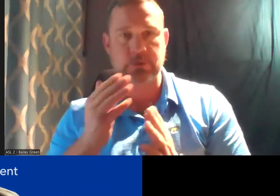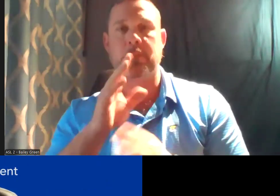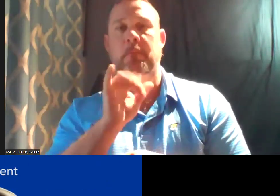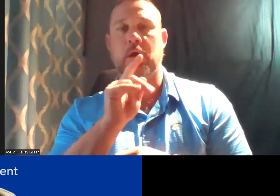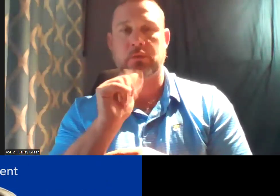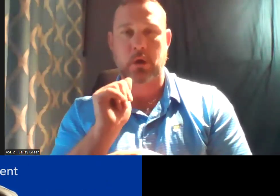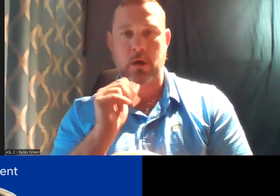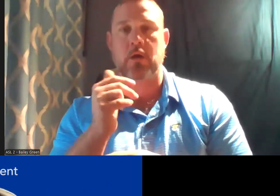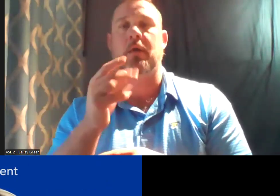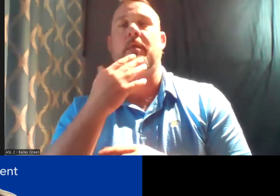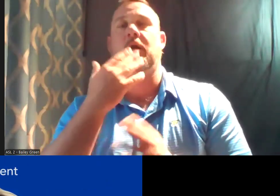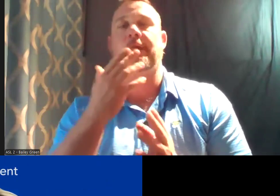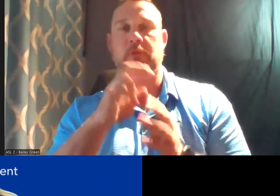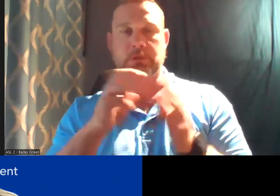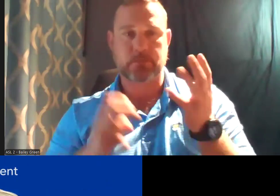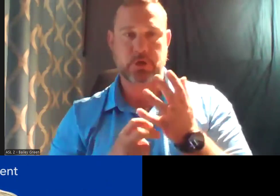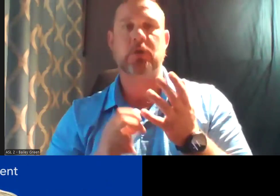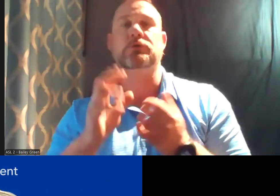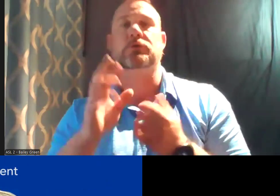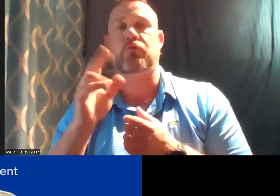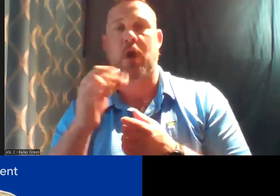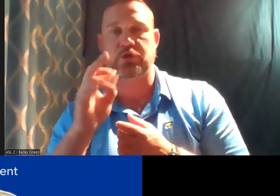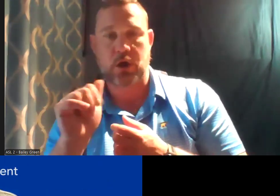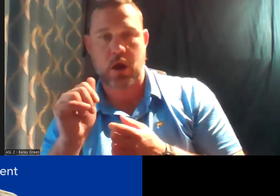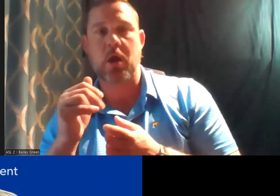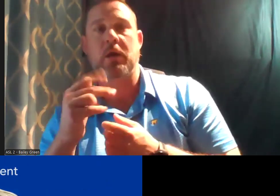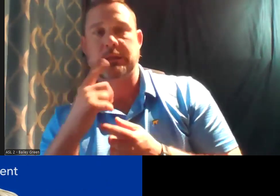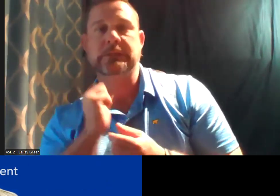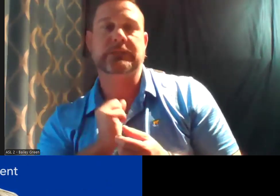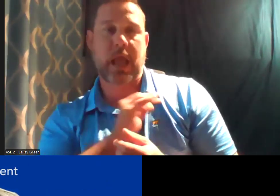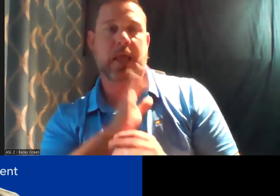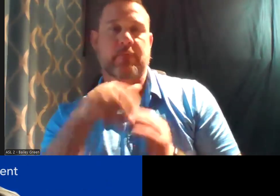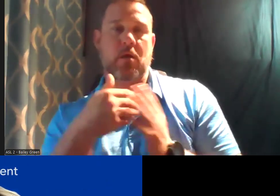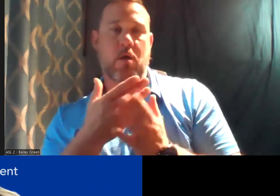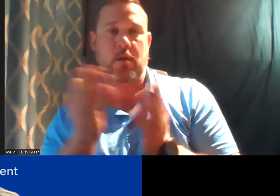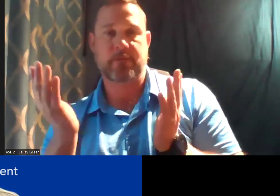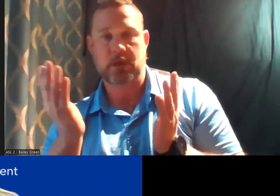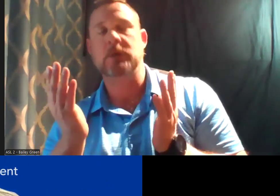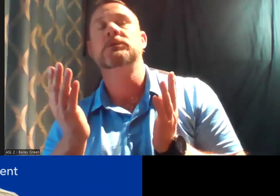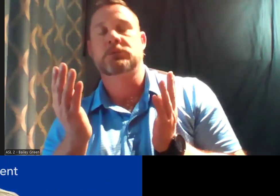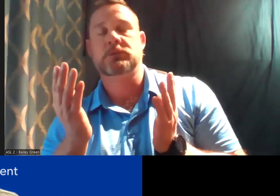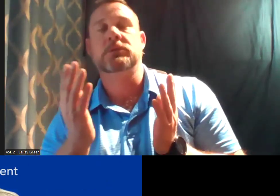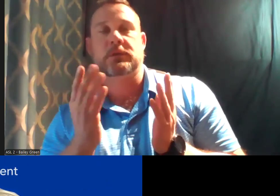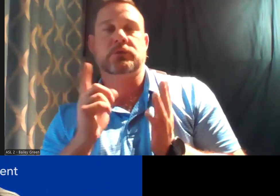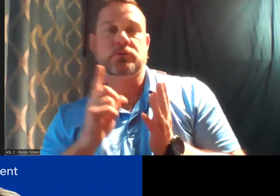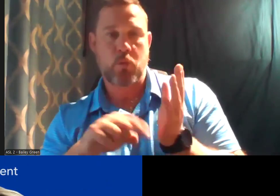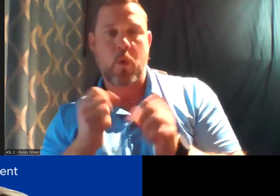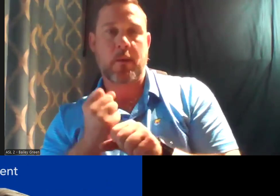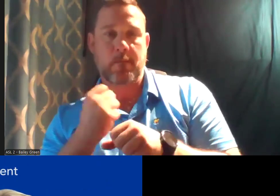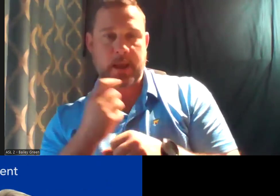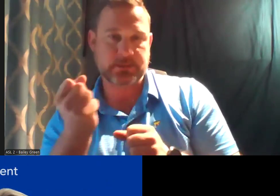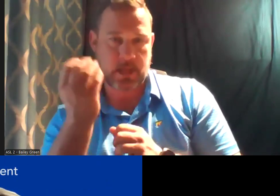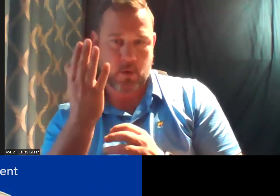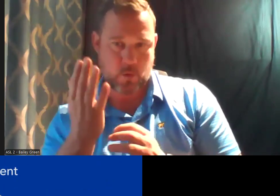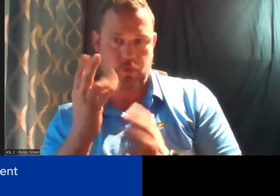the subcommittee chairs, and of course, Ranjana, for your work in staffing all of this. It truly is what makes stakeholder